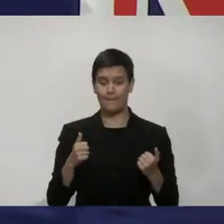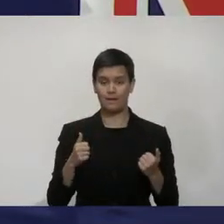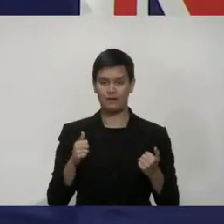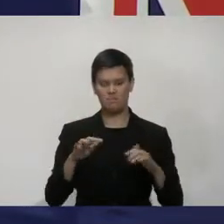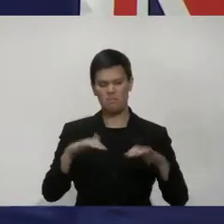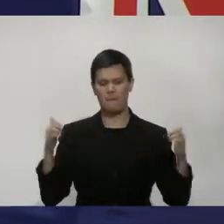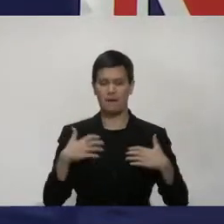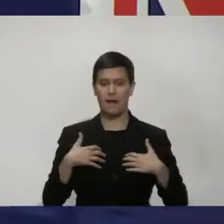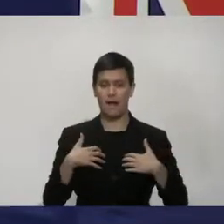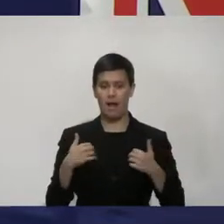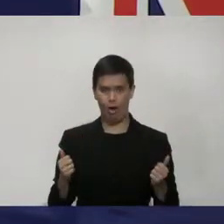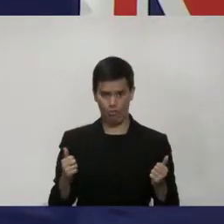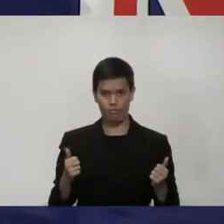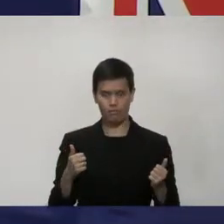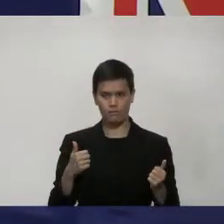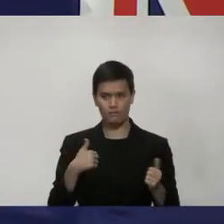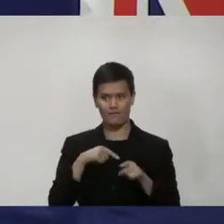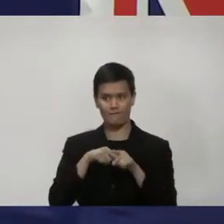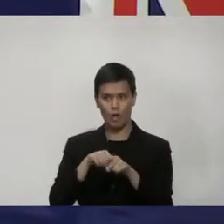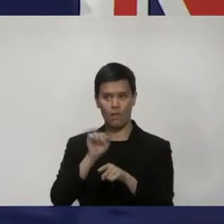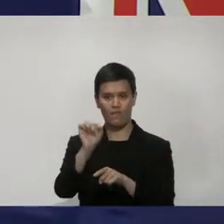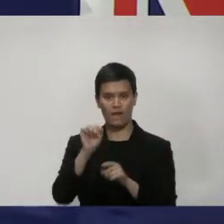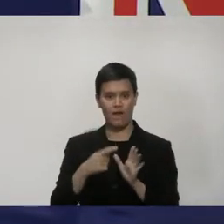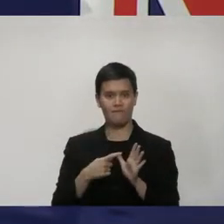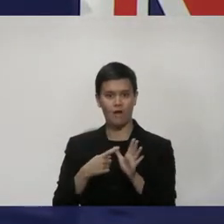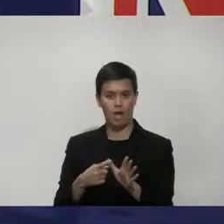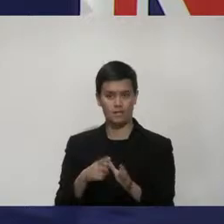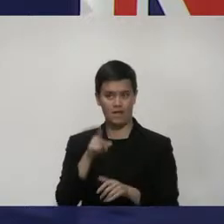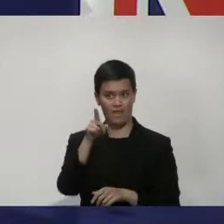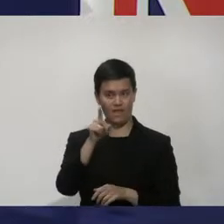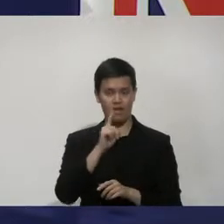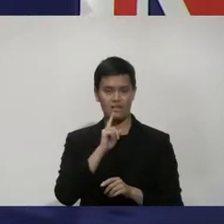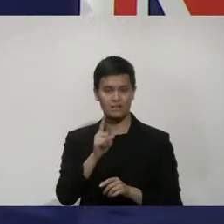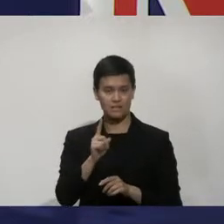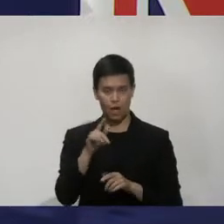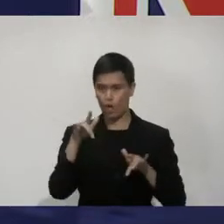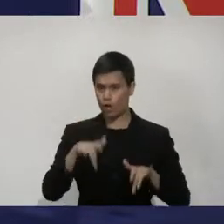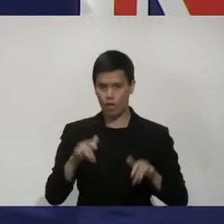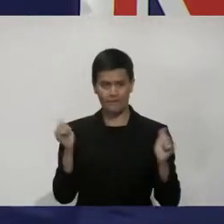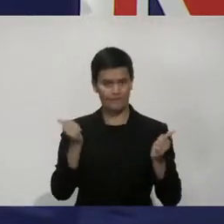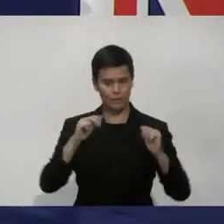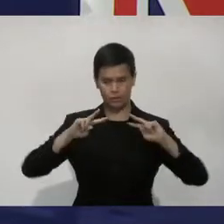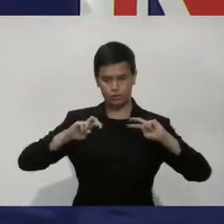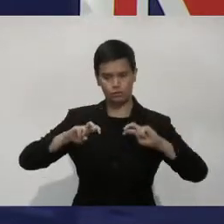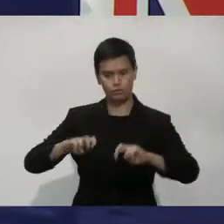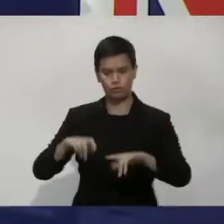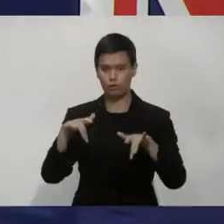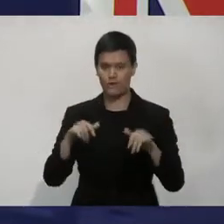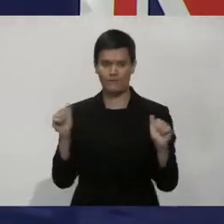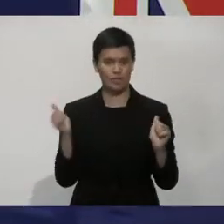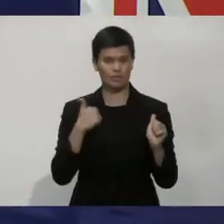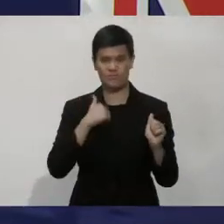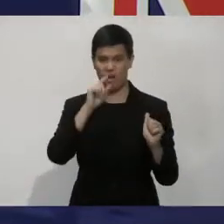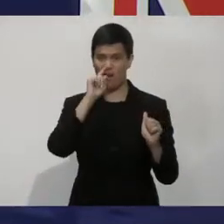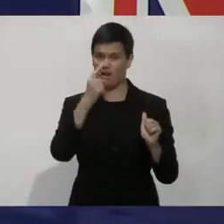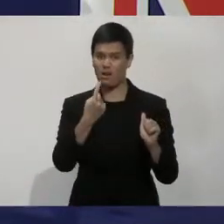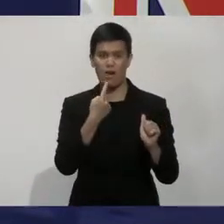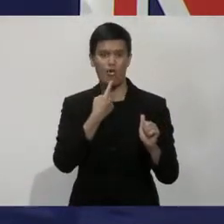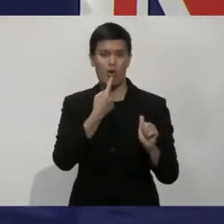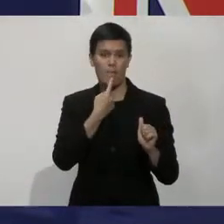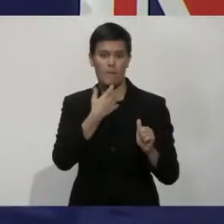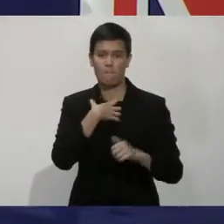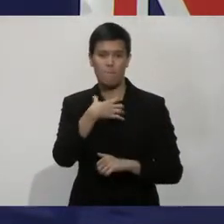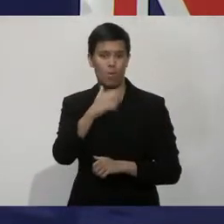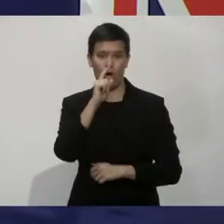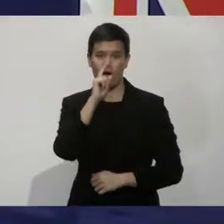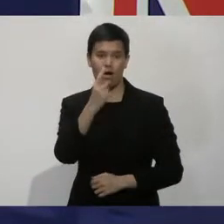the information, and so at the moment it's still under investigation. So I just can't say any more about that because I don't know, simply don't know.